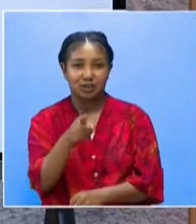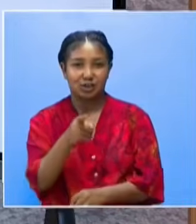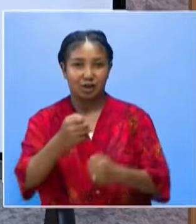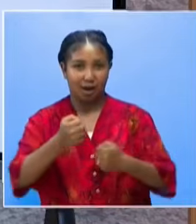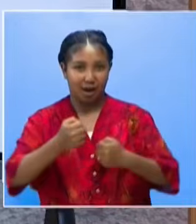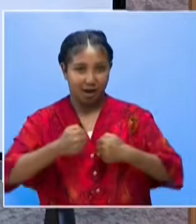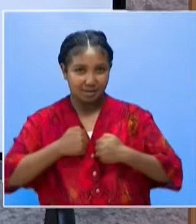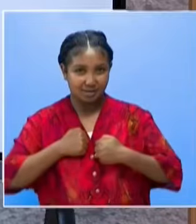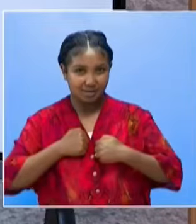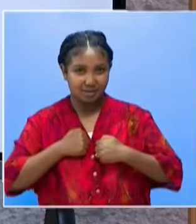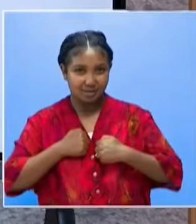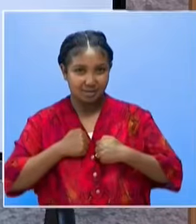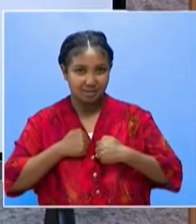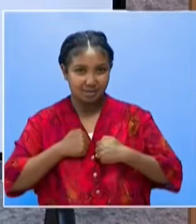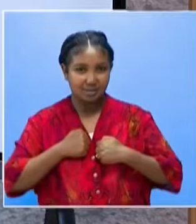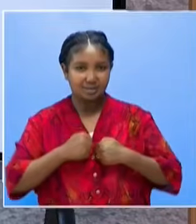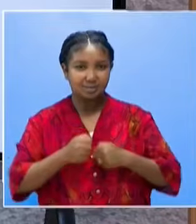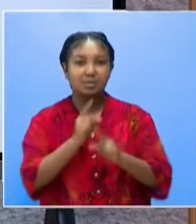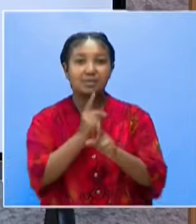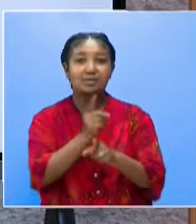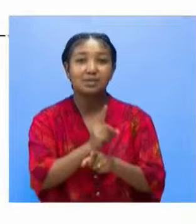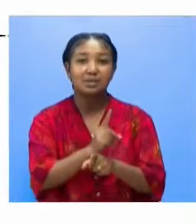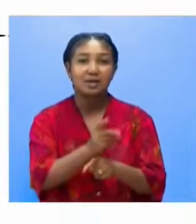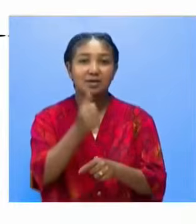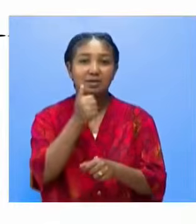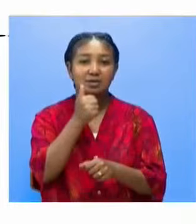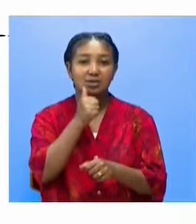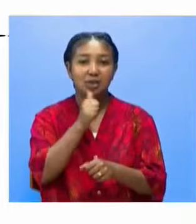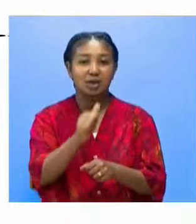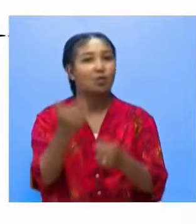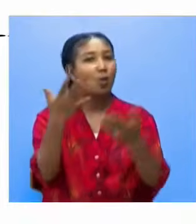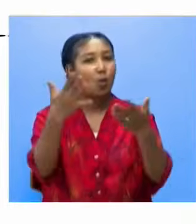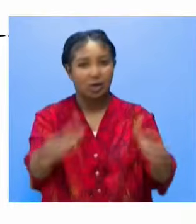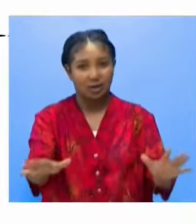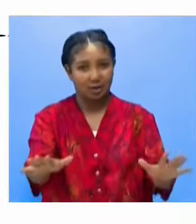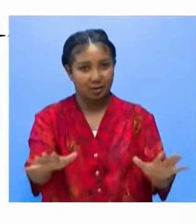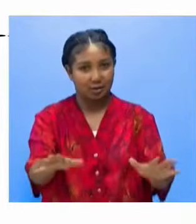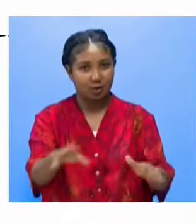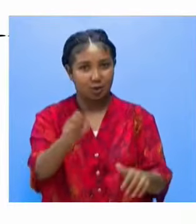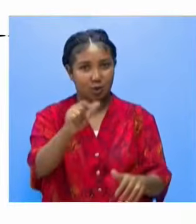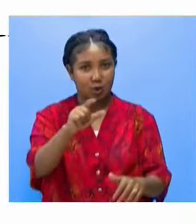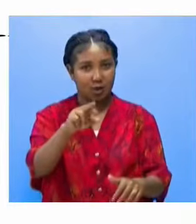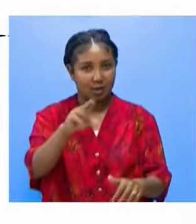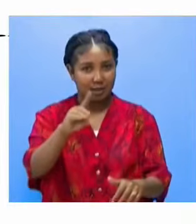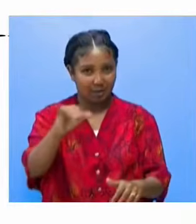has. So the answer should be she has already.